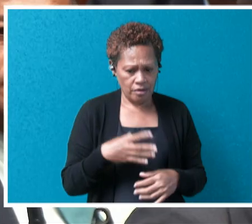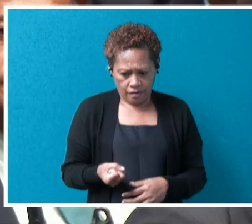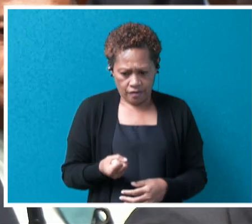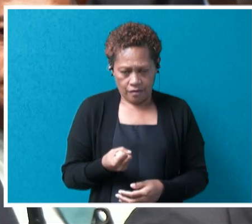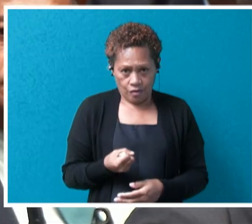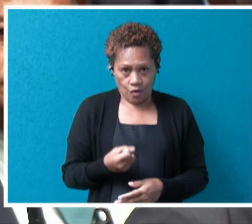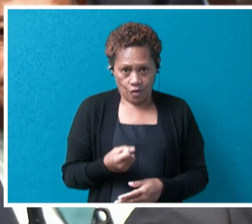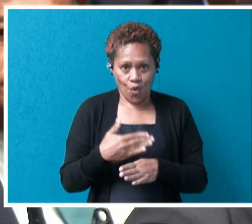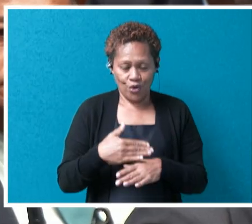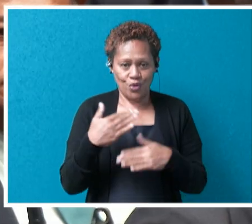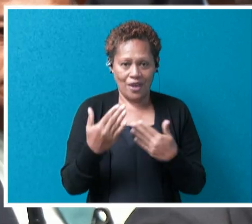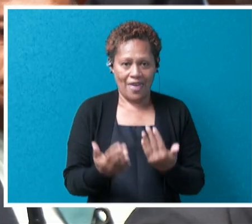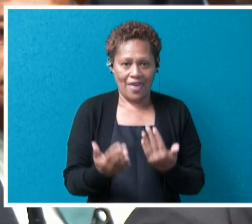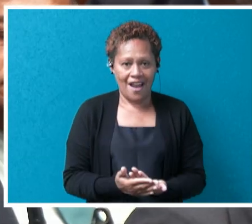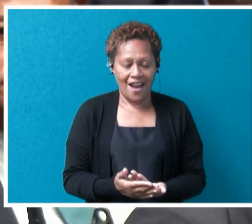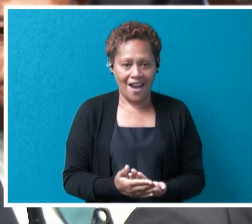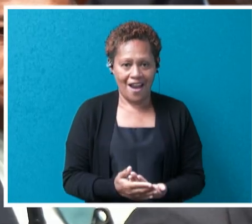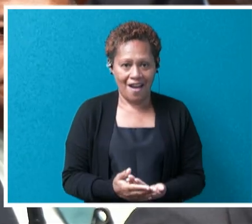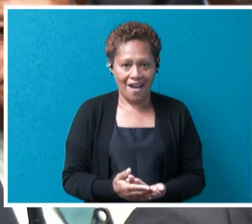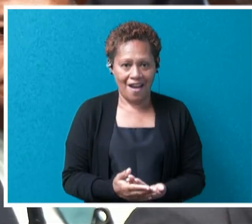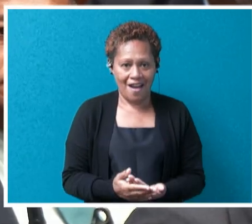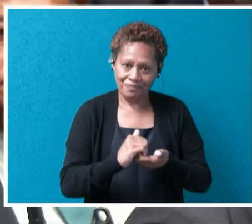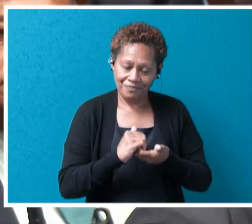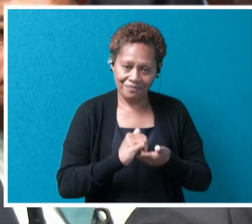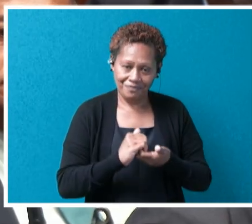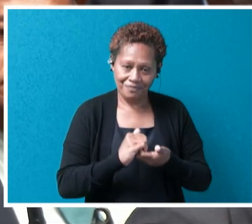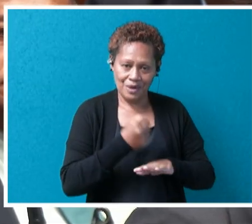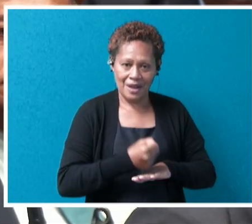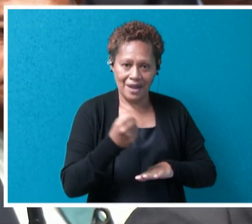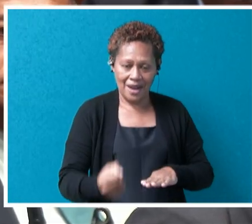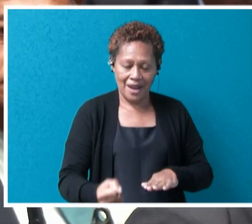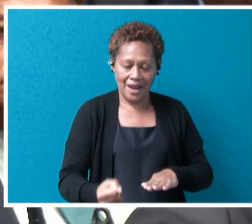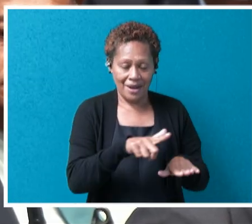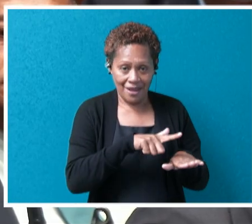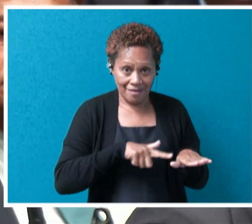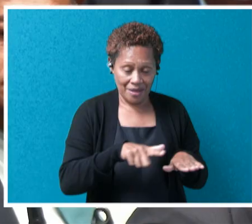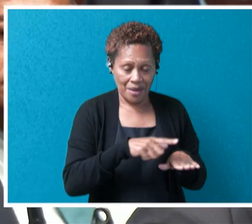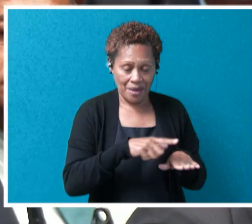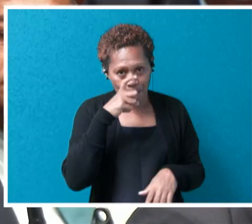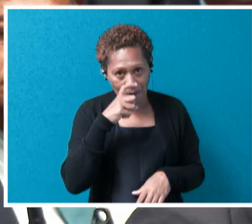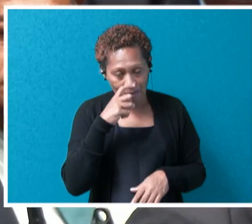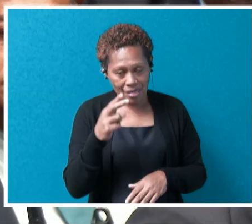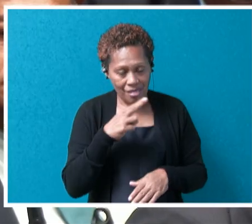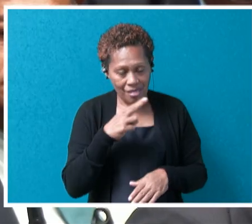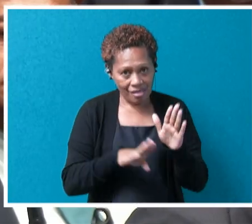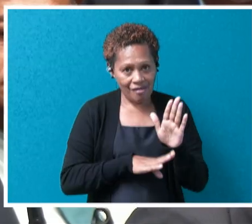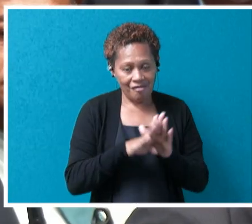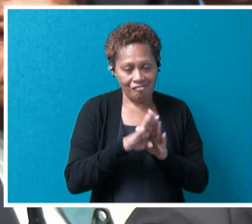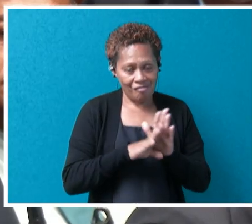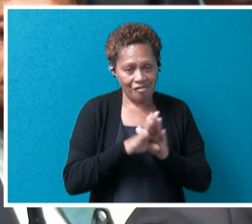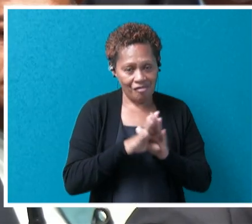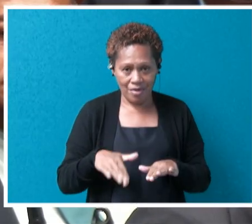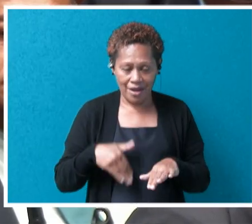Solevaki, working collectively with governments, the Vanua, and our people to advance well-being and